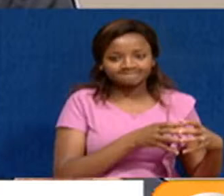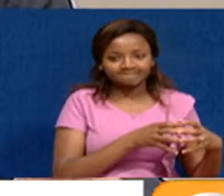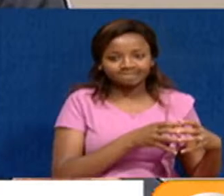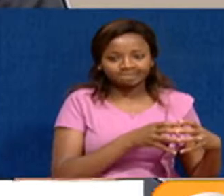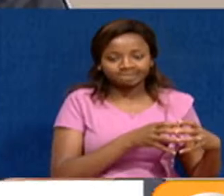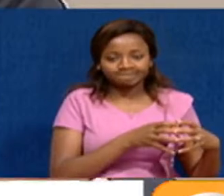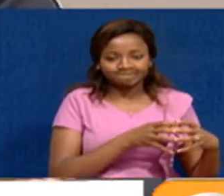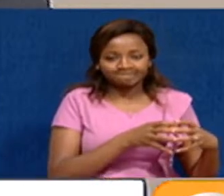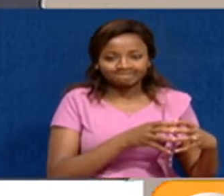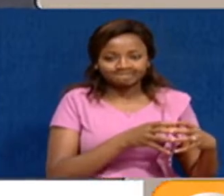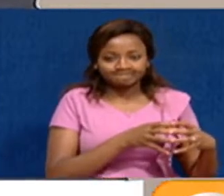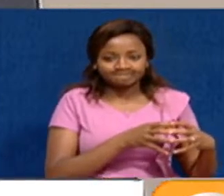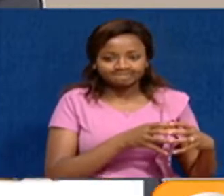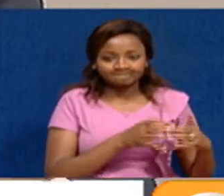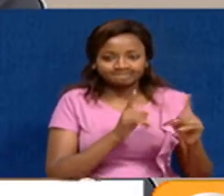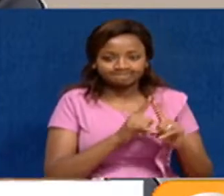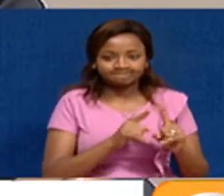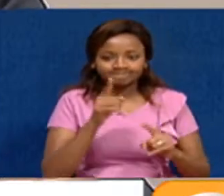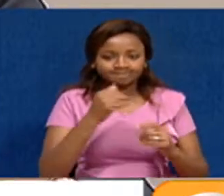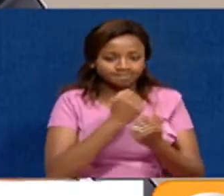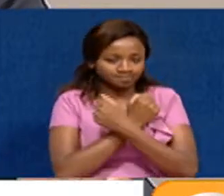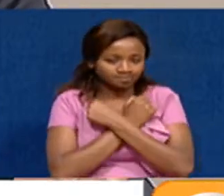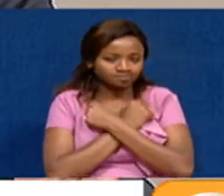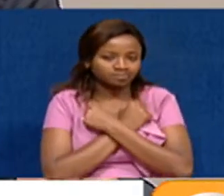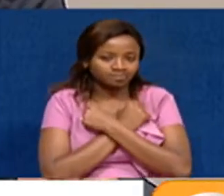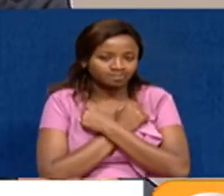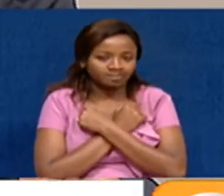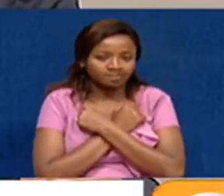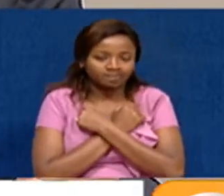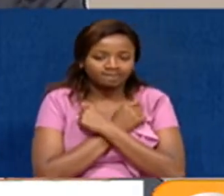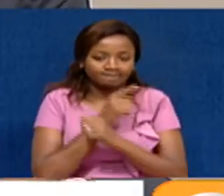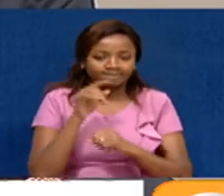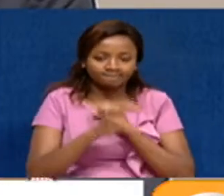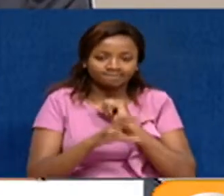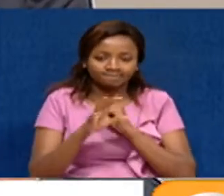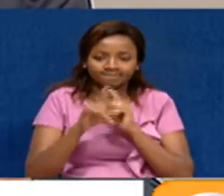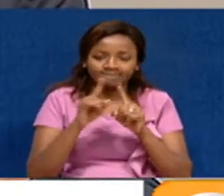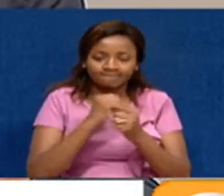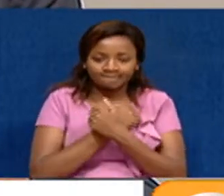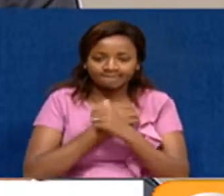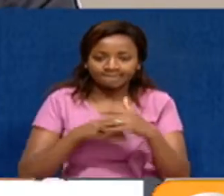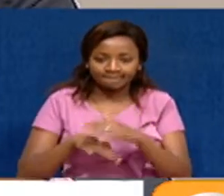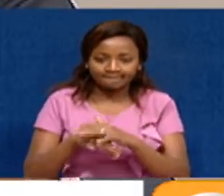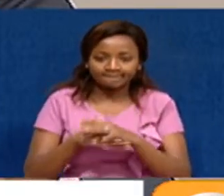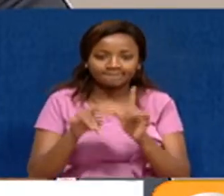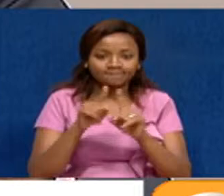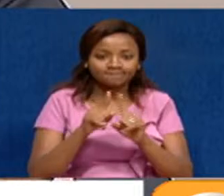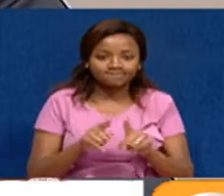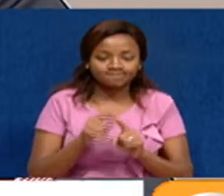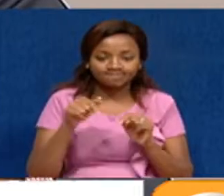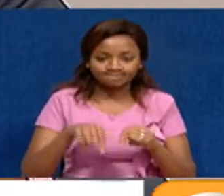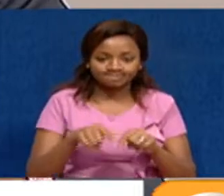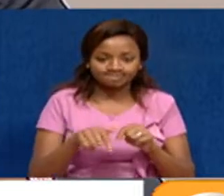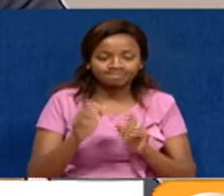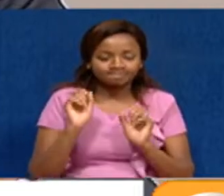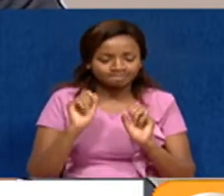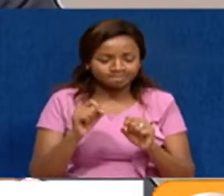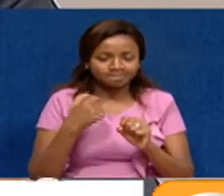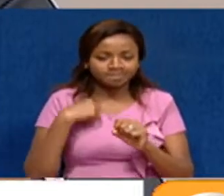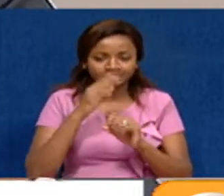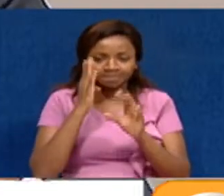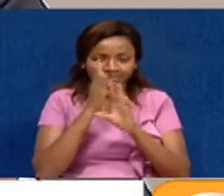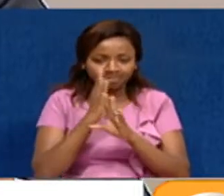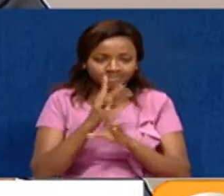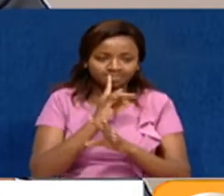ban. And I liked his patriotism by then. There was that passion. And today, yes, we can be hiding behind